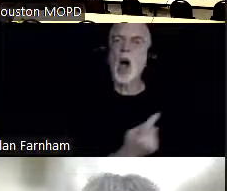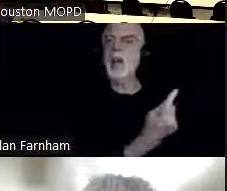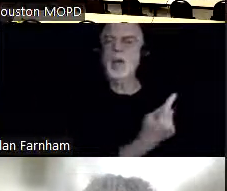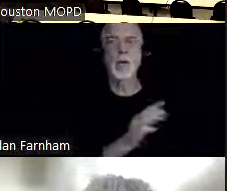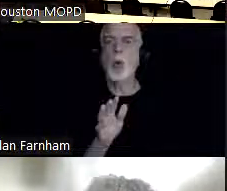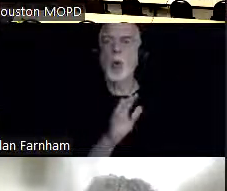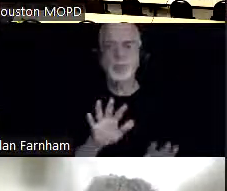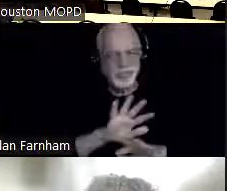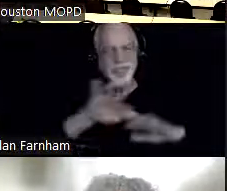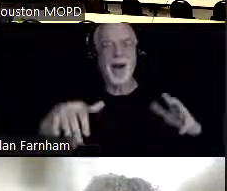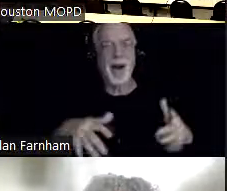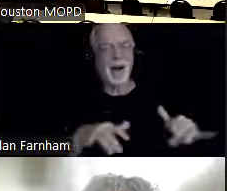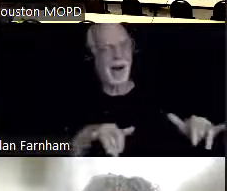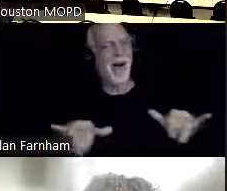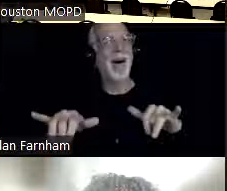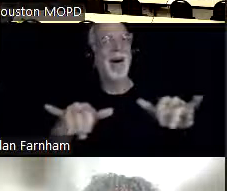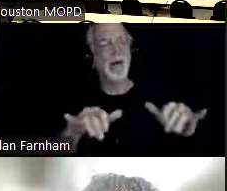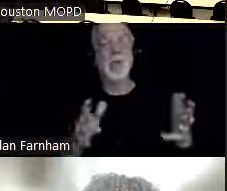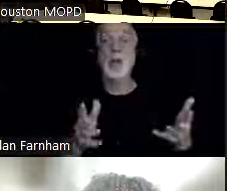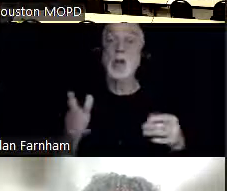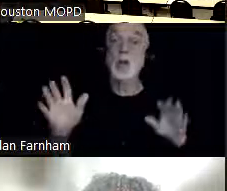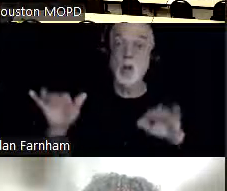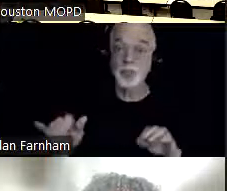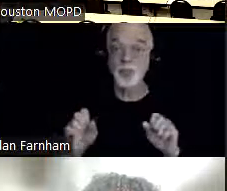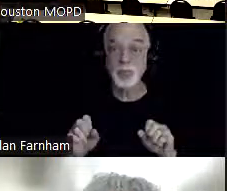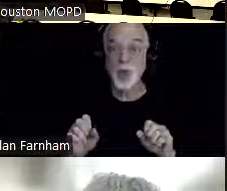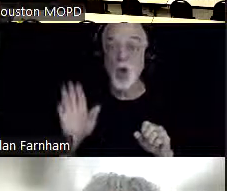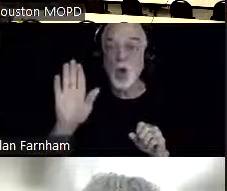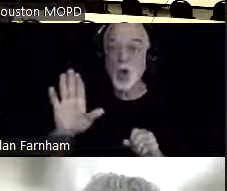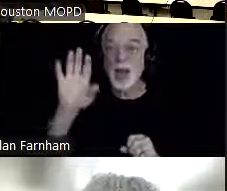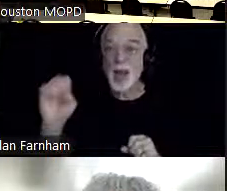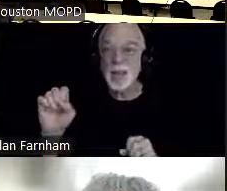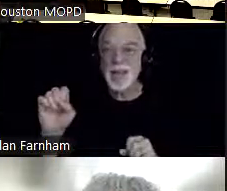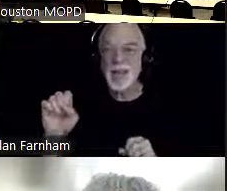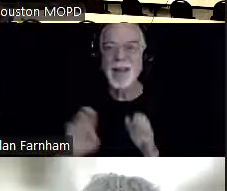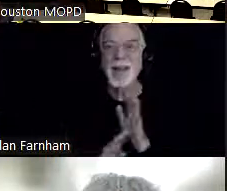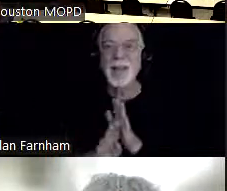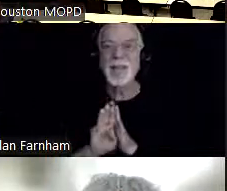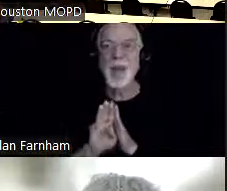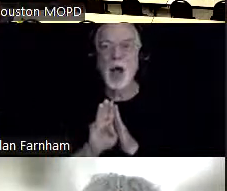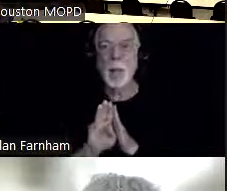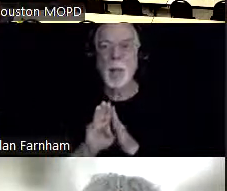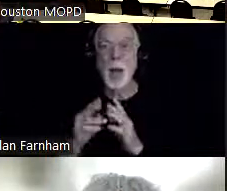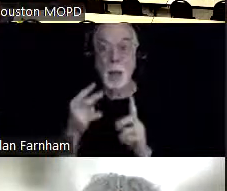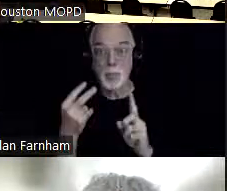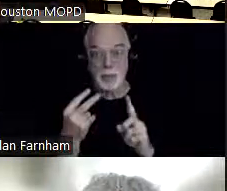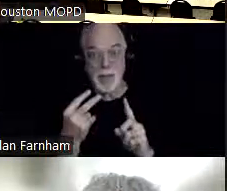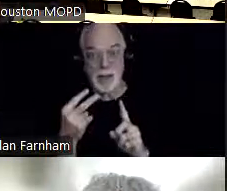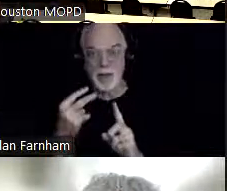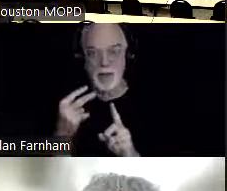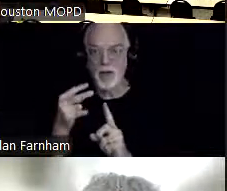So with that, you begin as a company to have a new perspective on things. How great would that